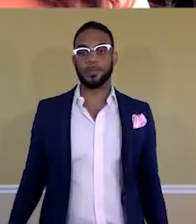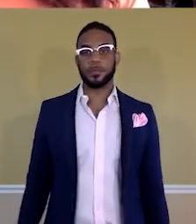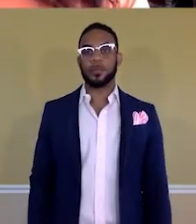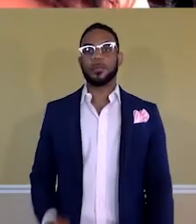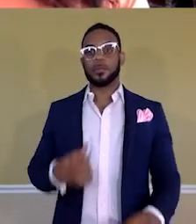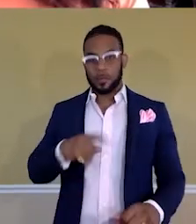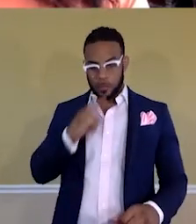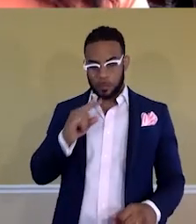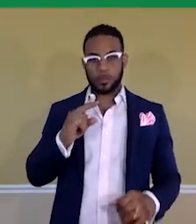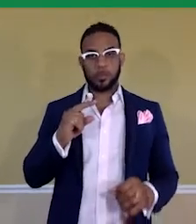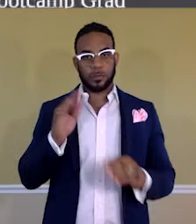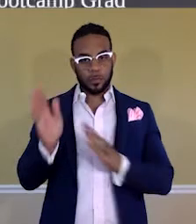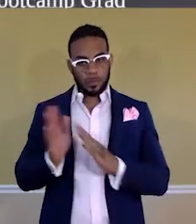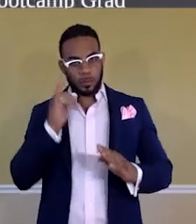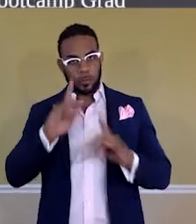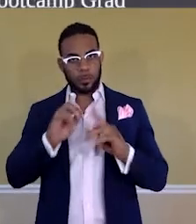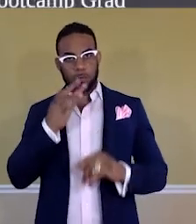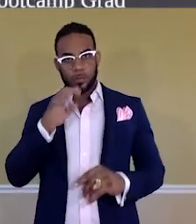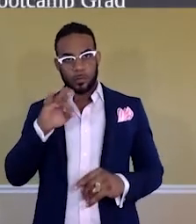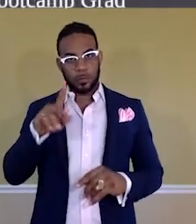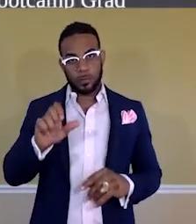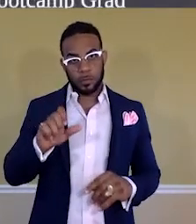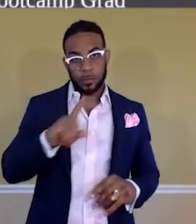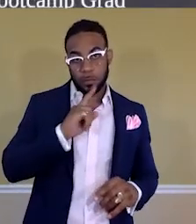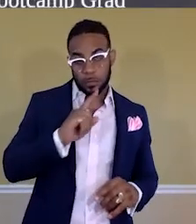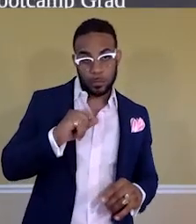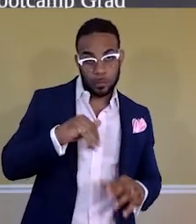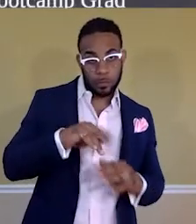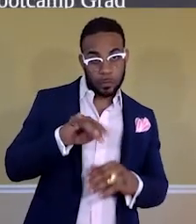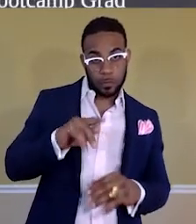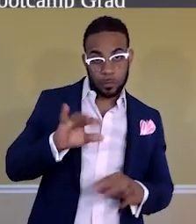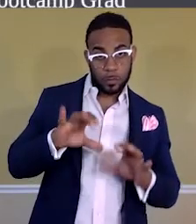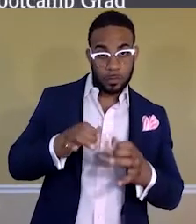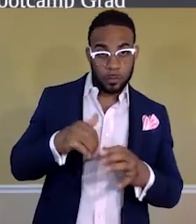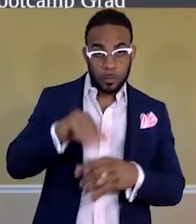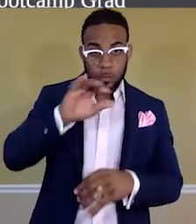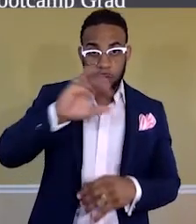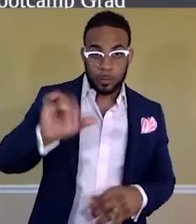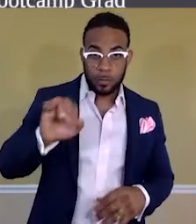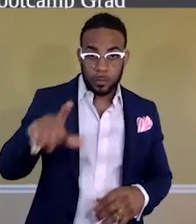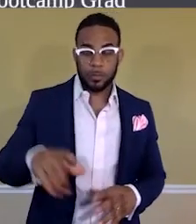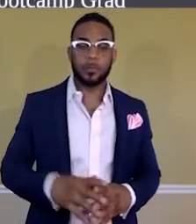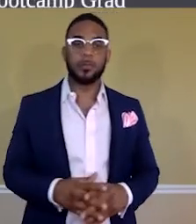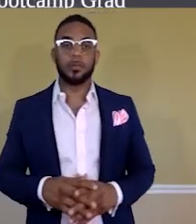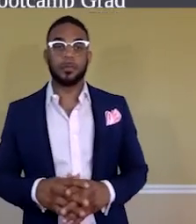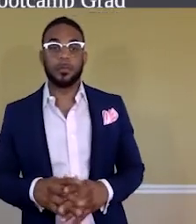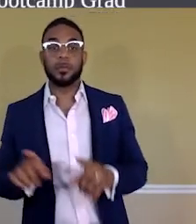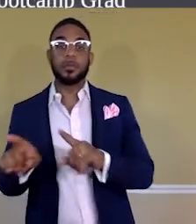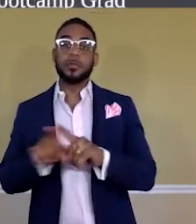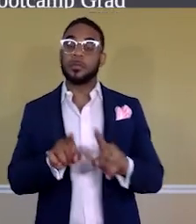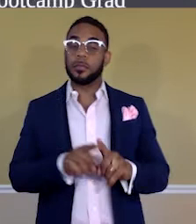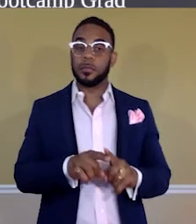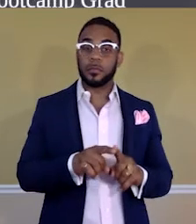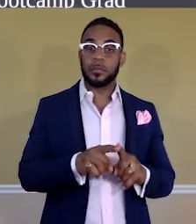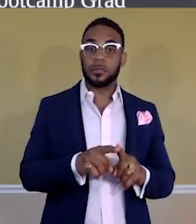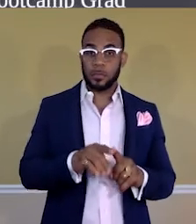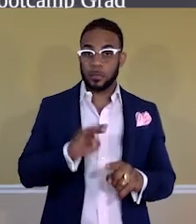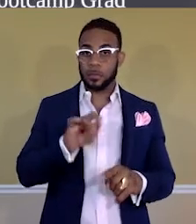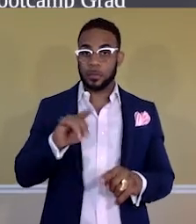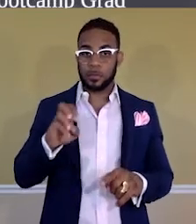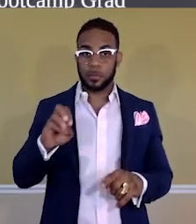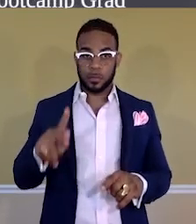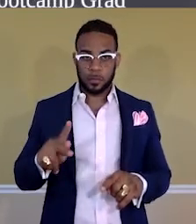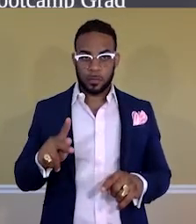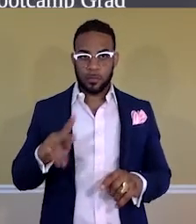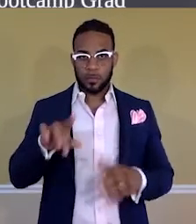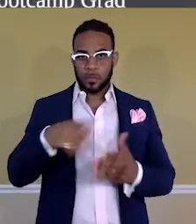meetup organizer for People of Color Code, which is a meetup group in Chicago. And I'm also a boot camp grad.